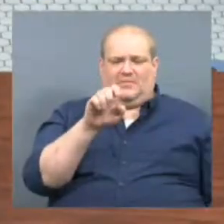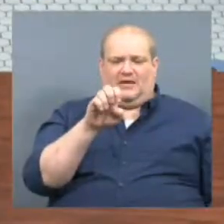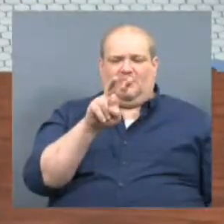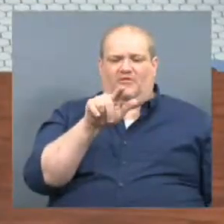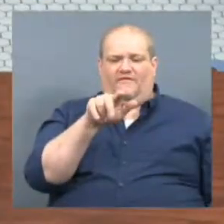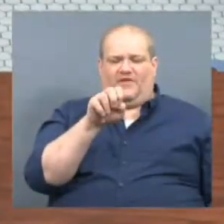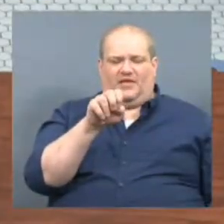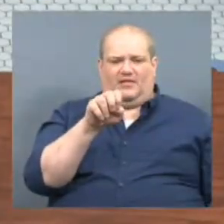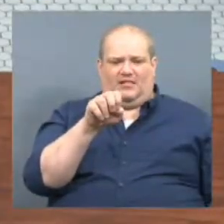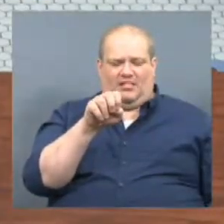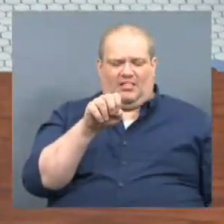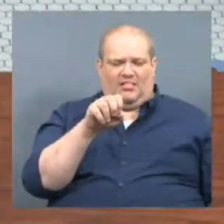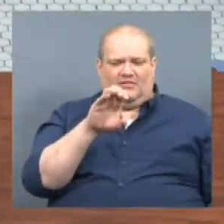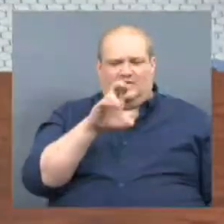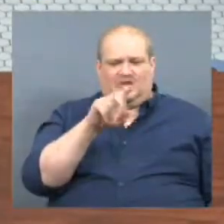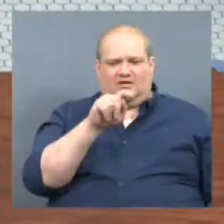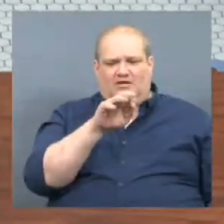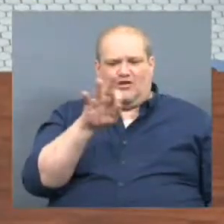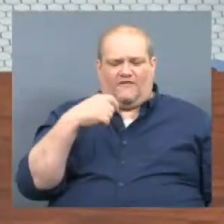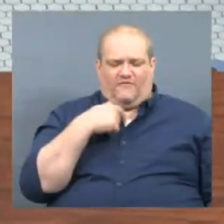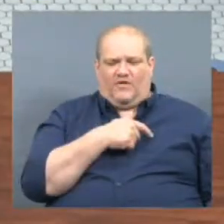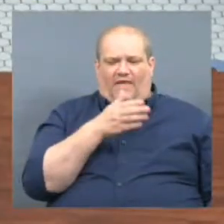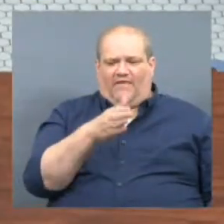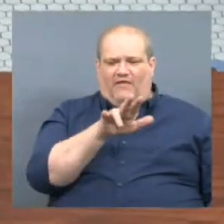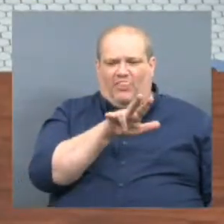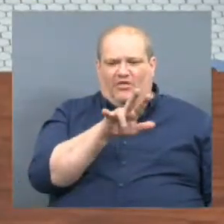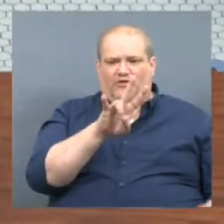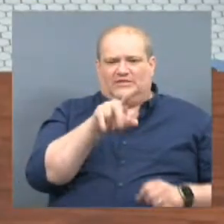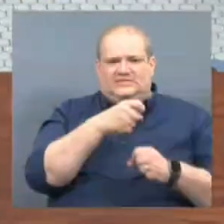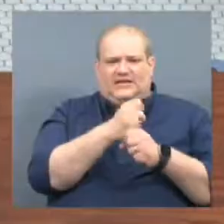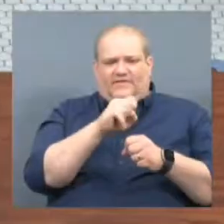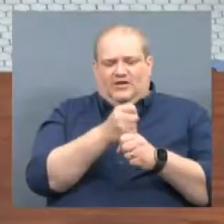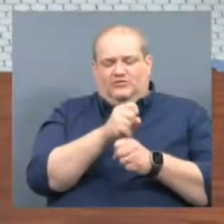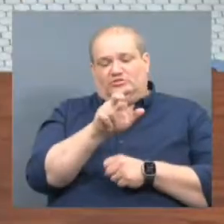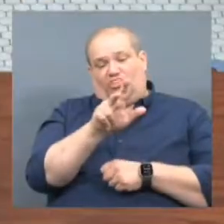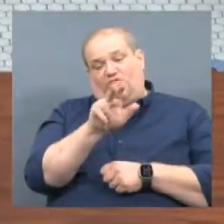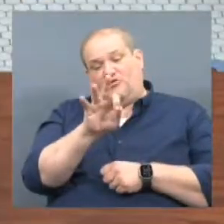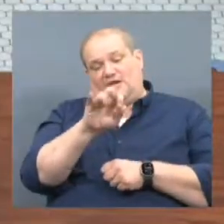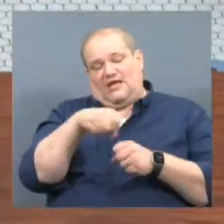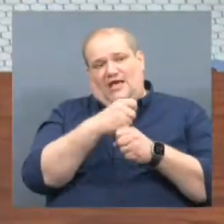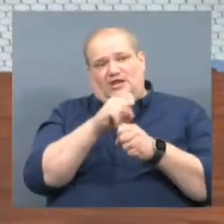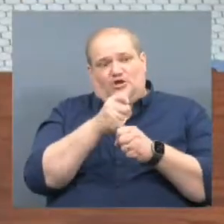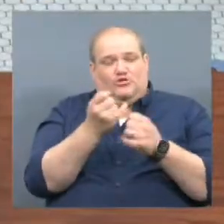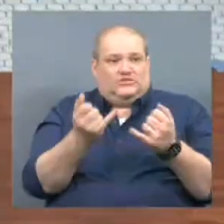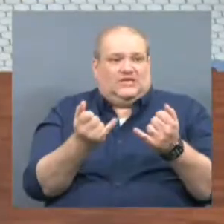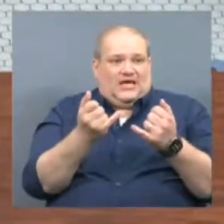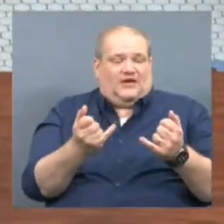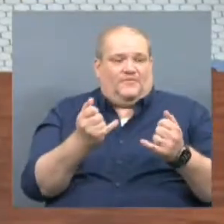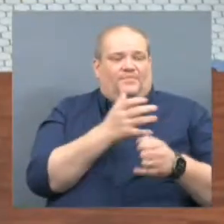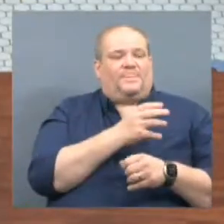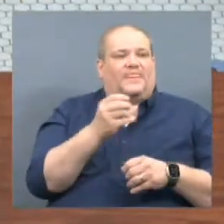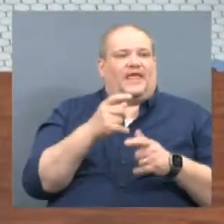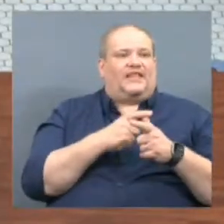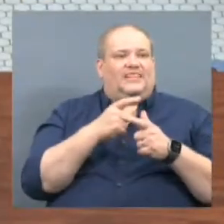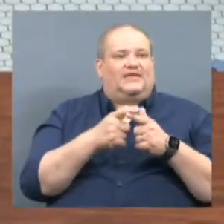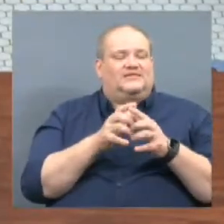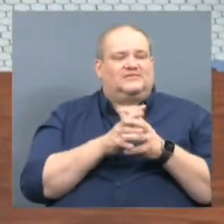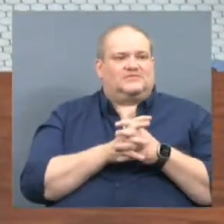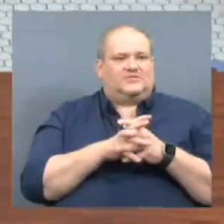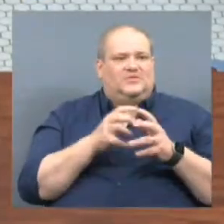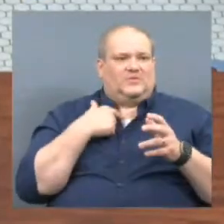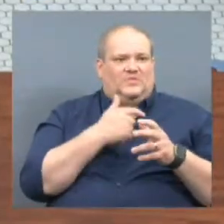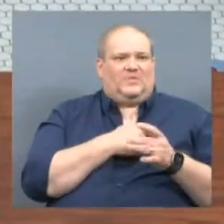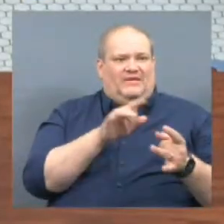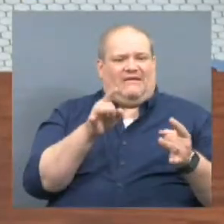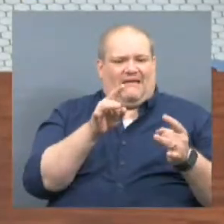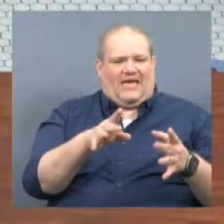it's there. We've been there 37 years, 39 now. 39 years. And we just